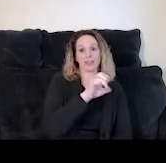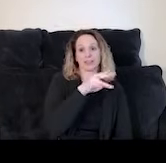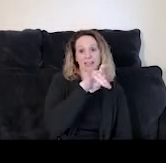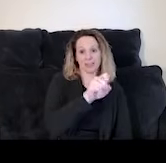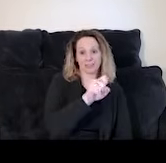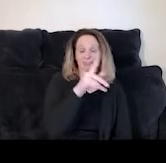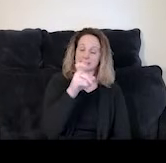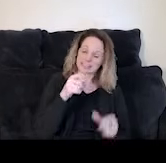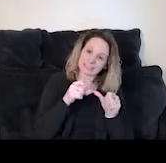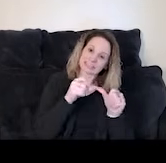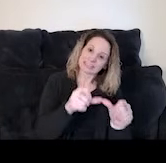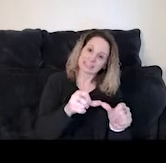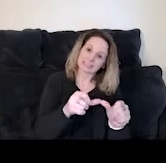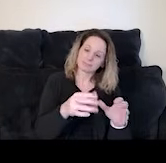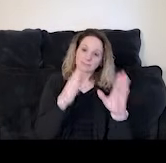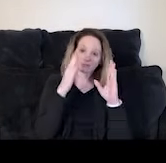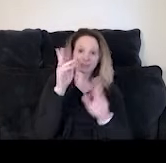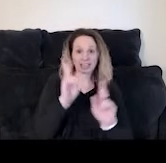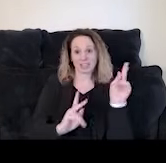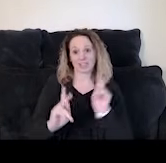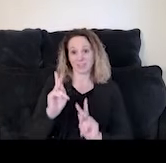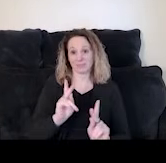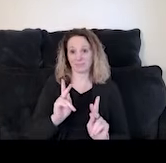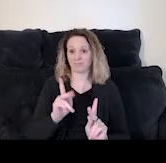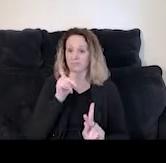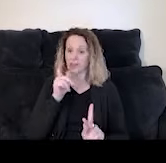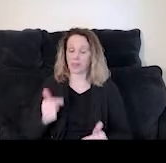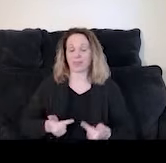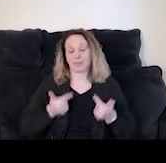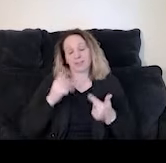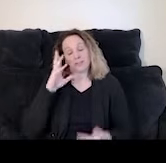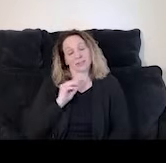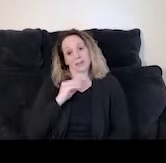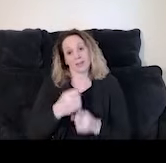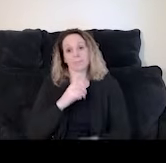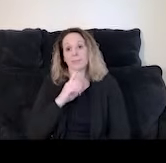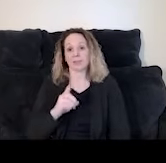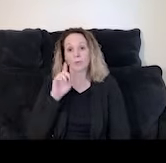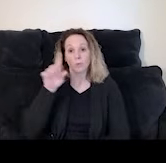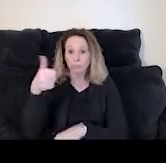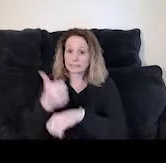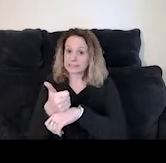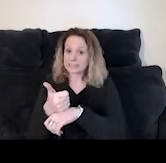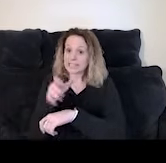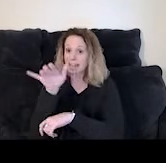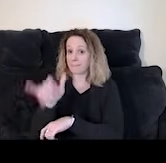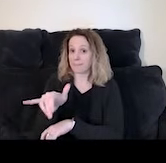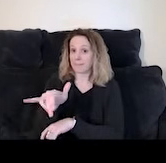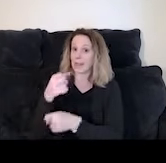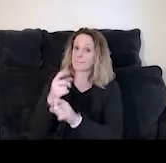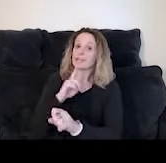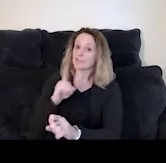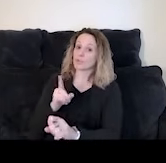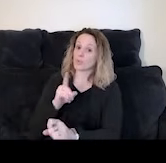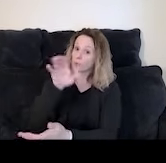to continue listening to the people with lived experience to make sure that what we've put in place is hitting the center of